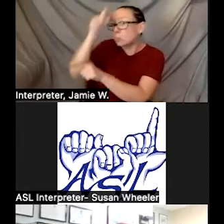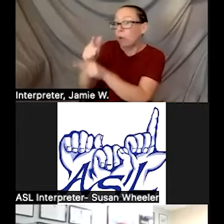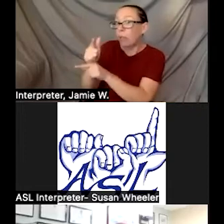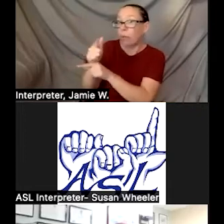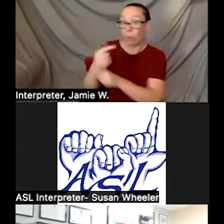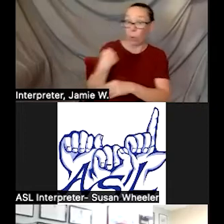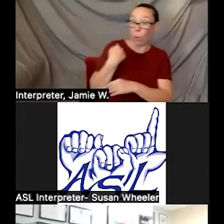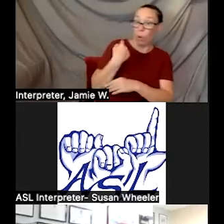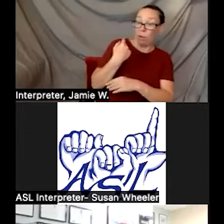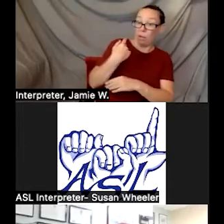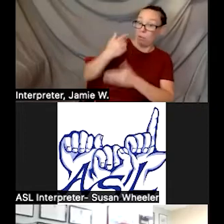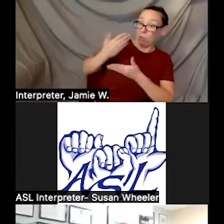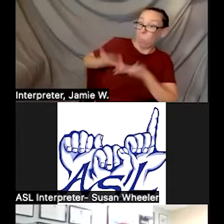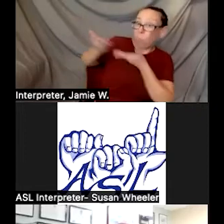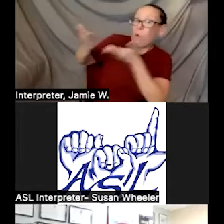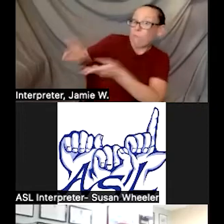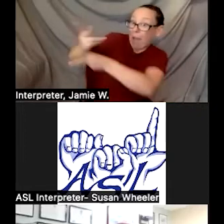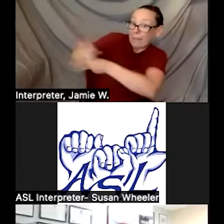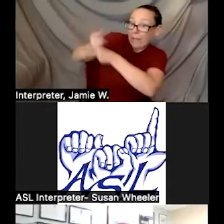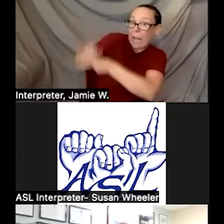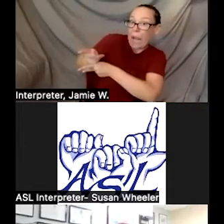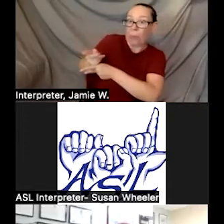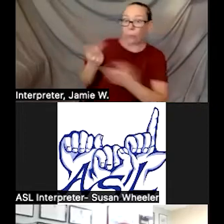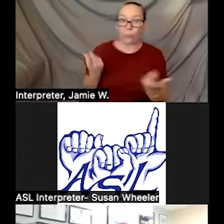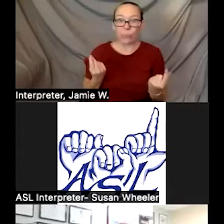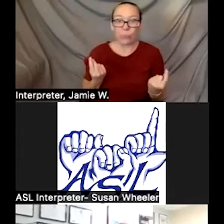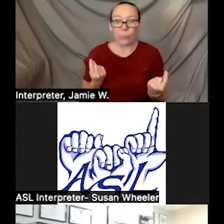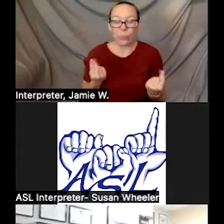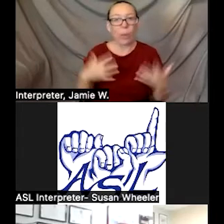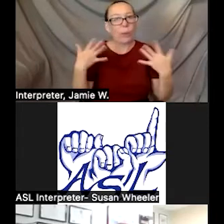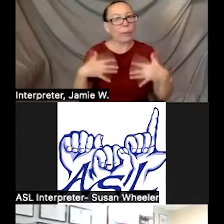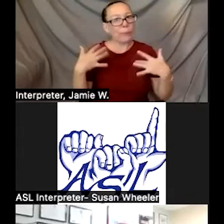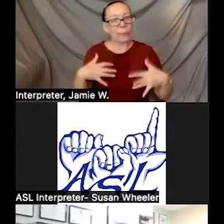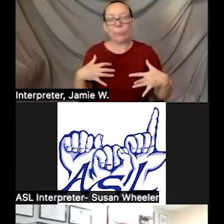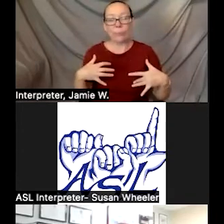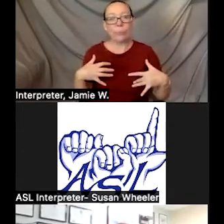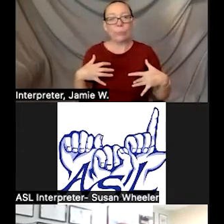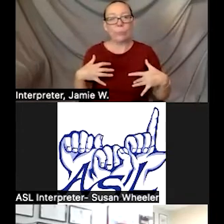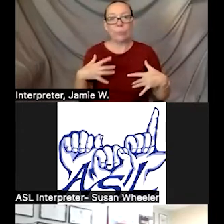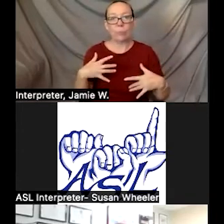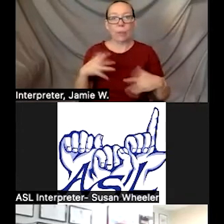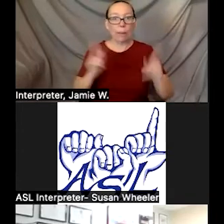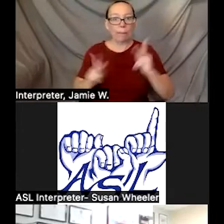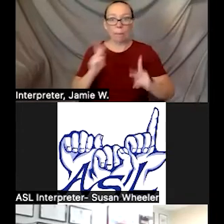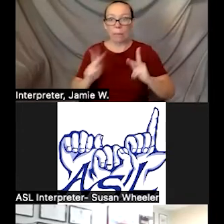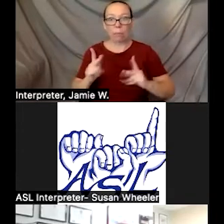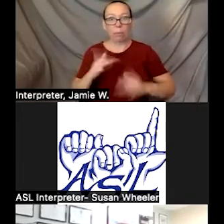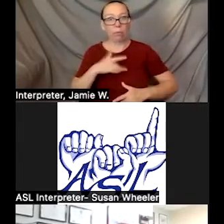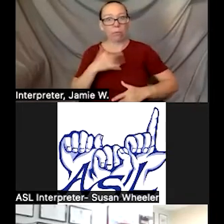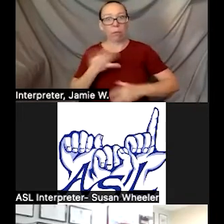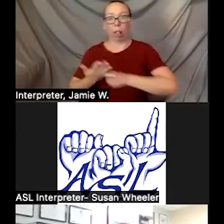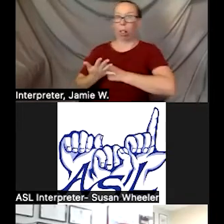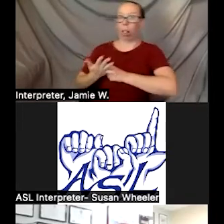care to on a regular basis. This can put some very, very demanding put you in a very demanding